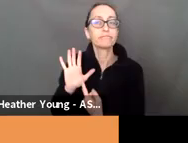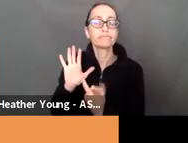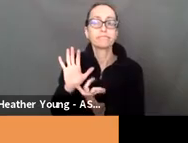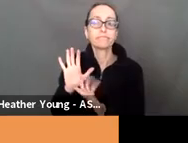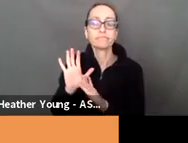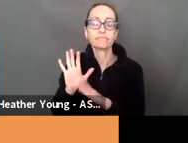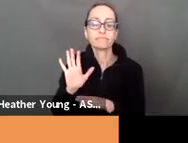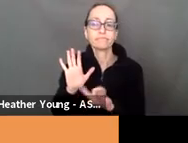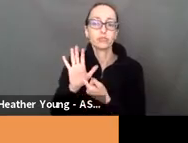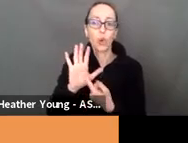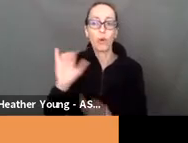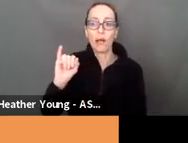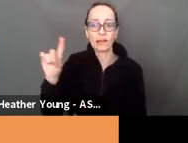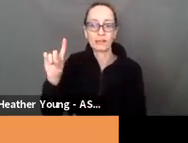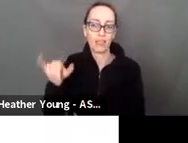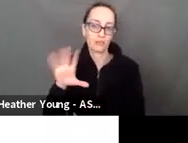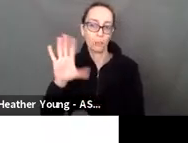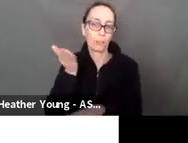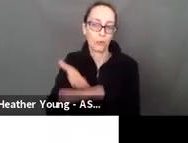right, next slide, Landon.